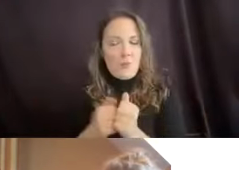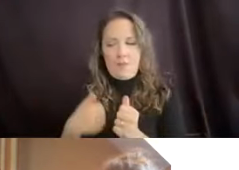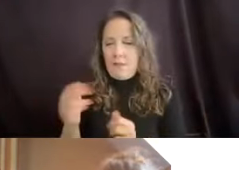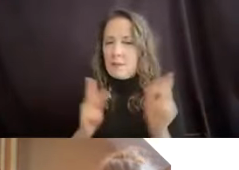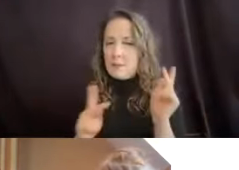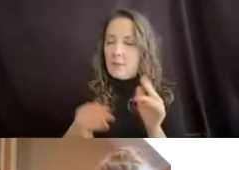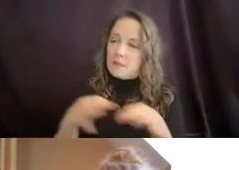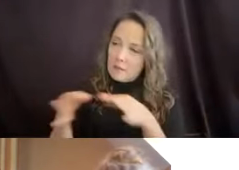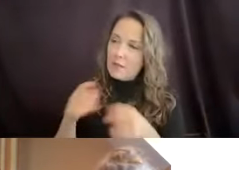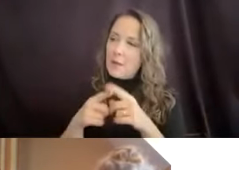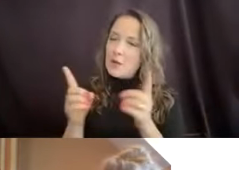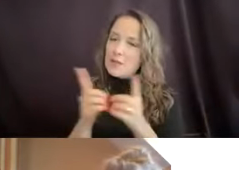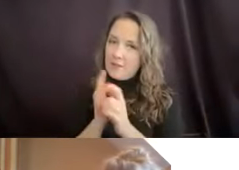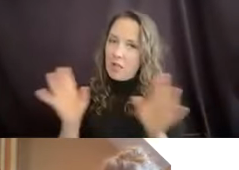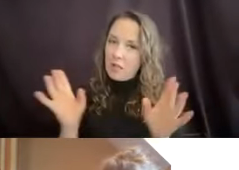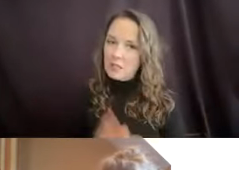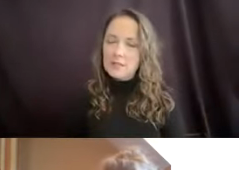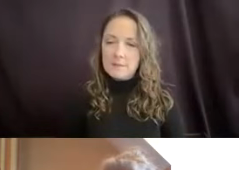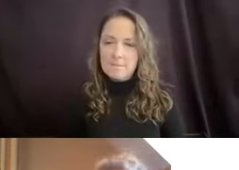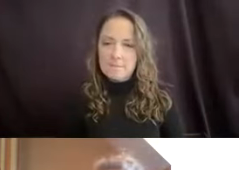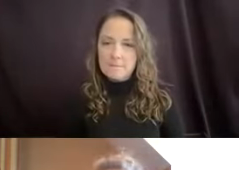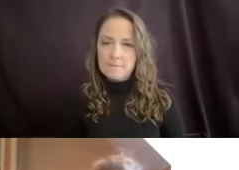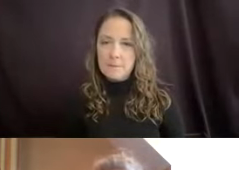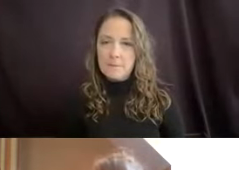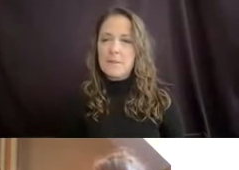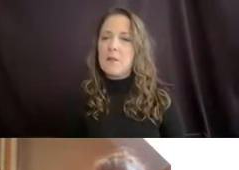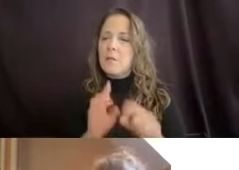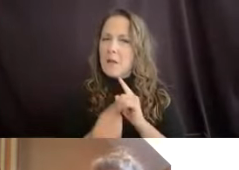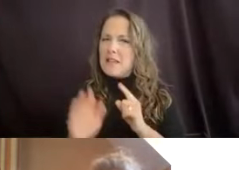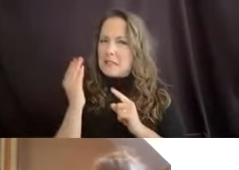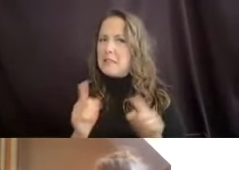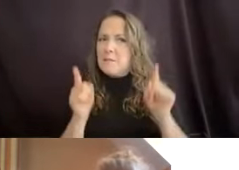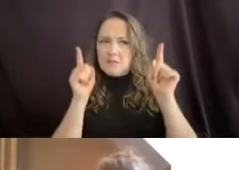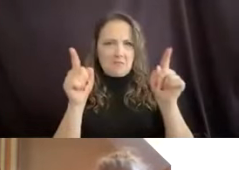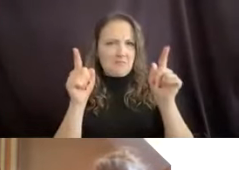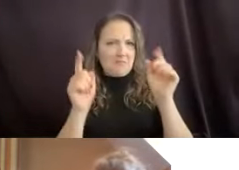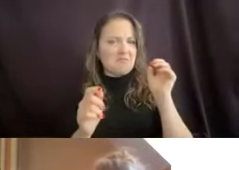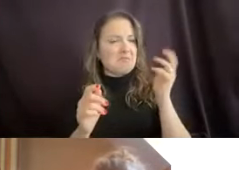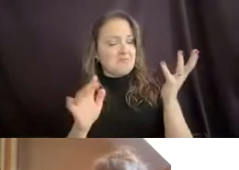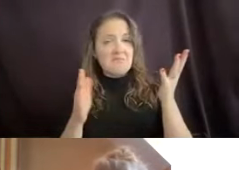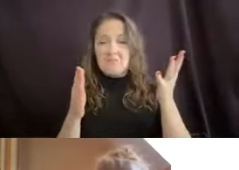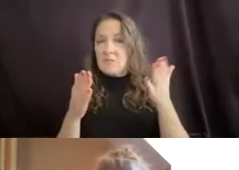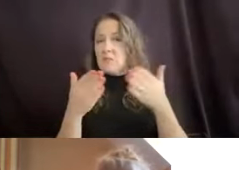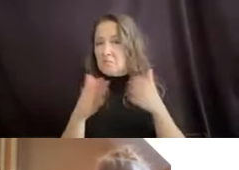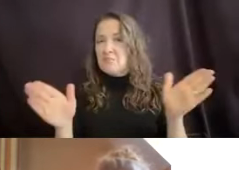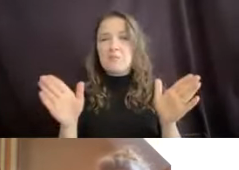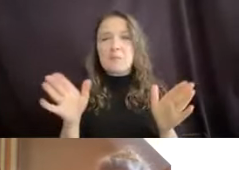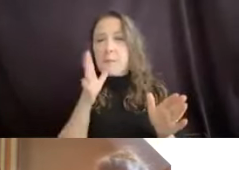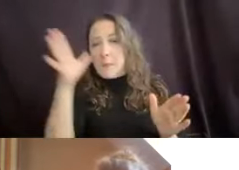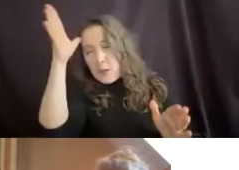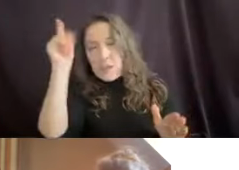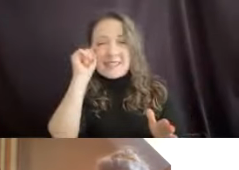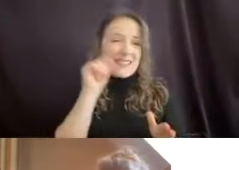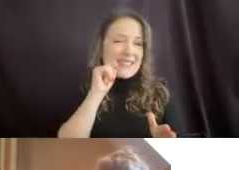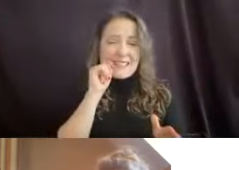violence, but it sounds like, based on these two stats, by and large, parents and teens are not talking about this. They're